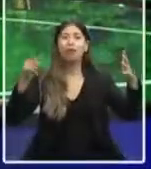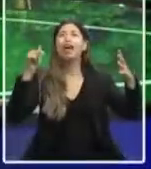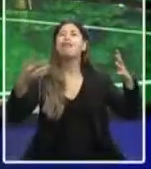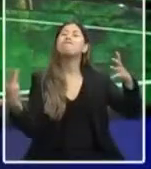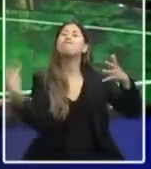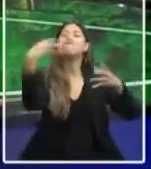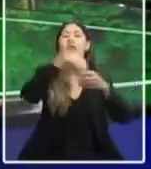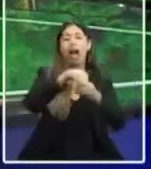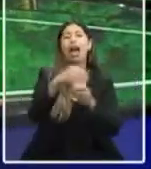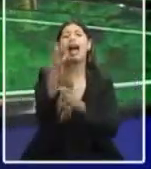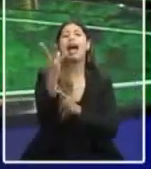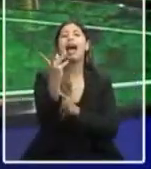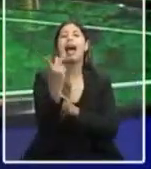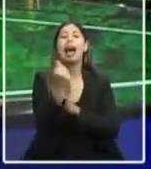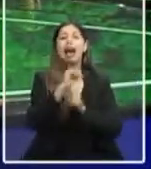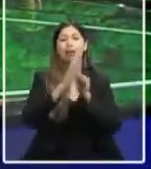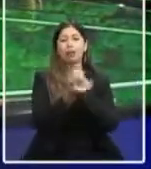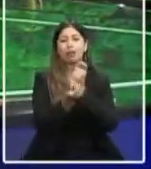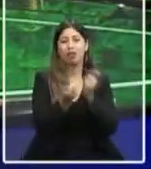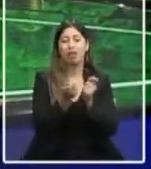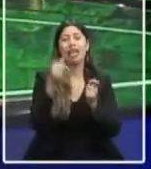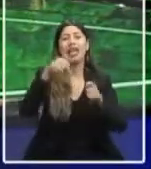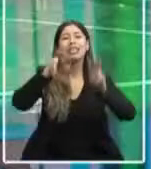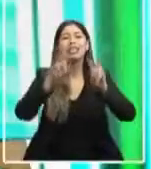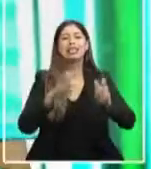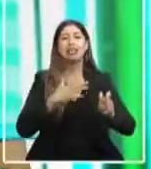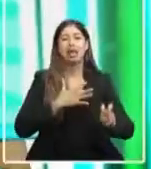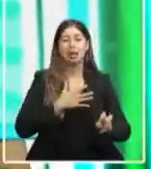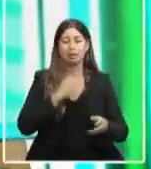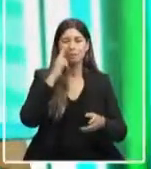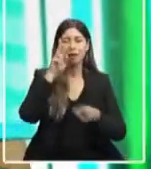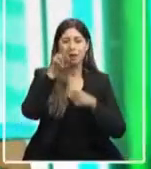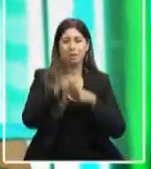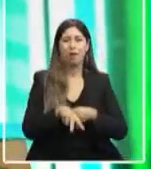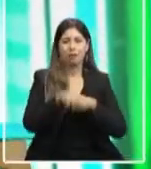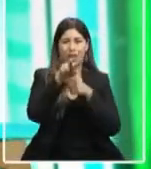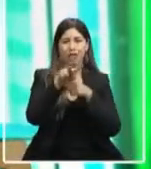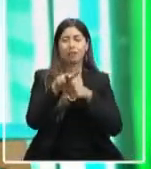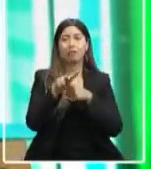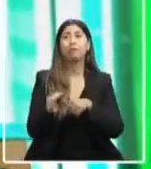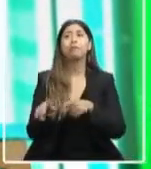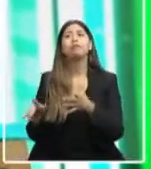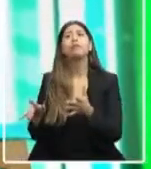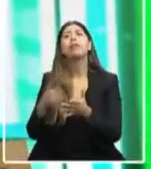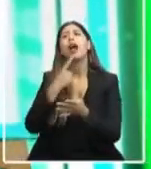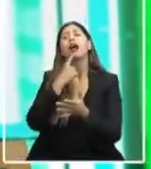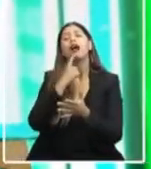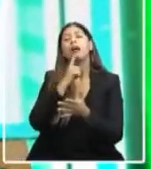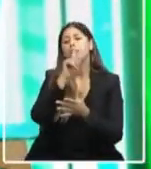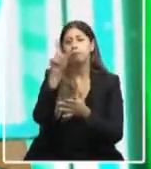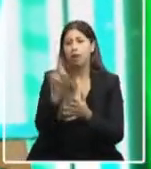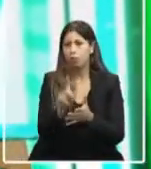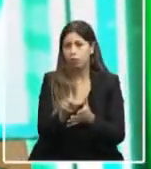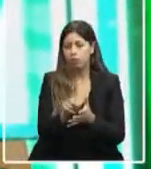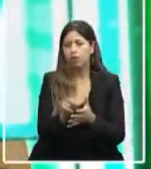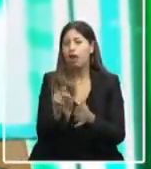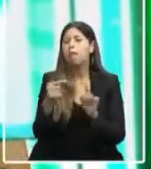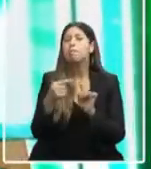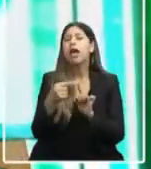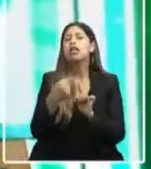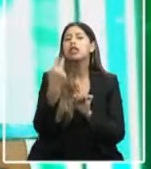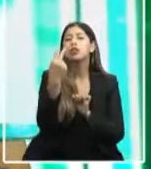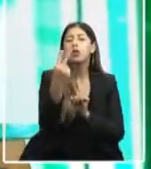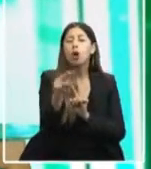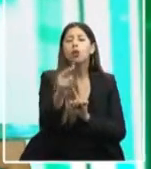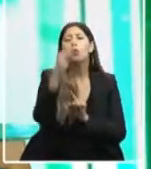I would like to ask you a personal question. How was your personal experience to work on it? I know you have worked for